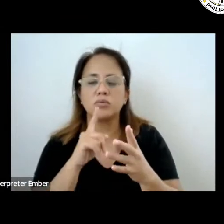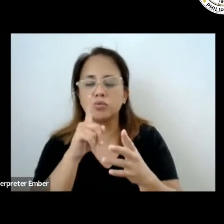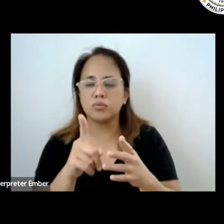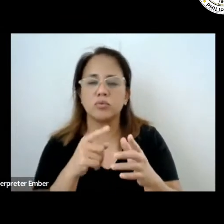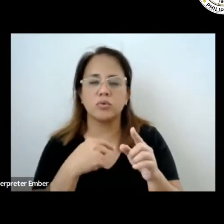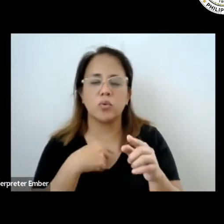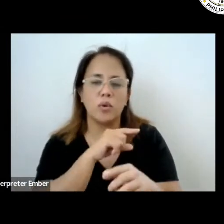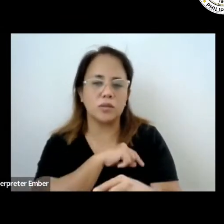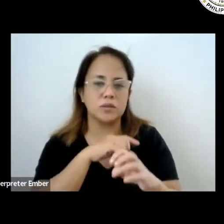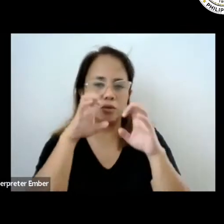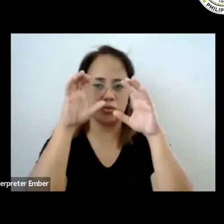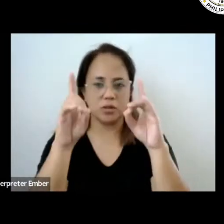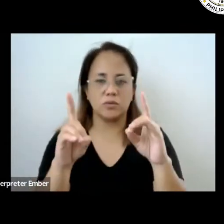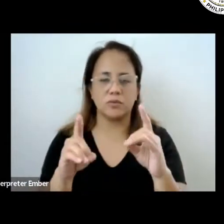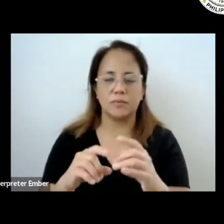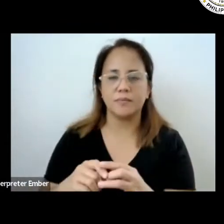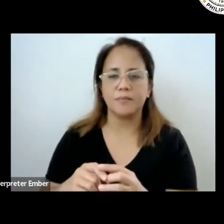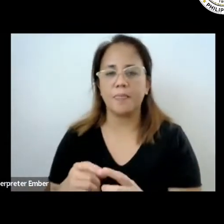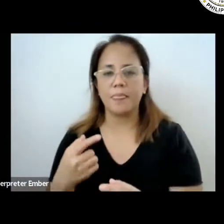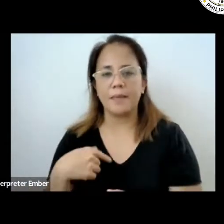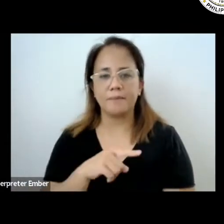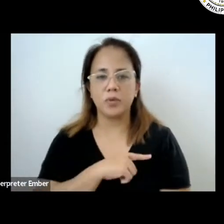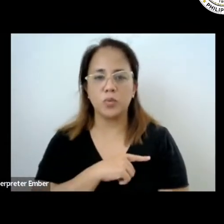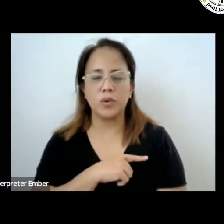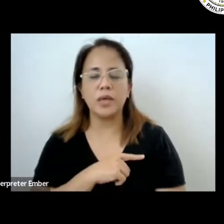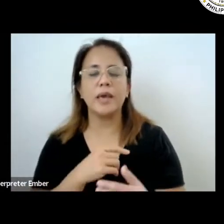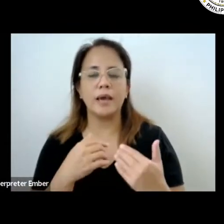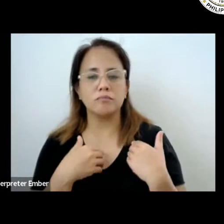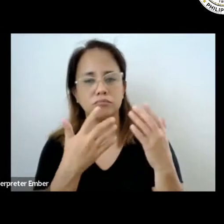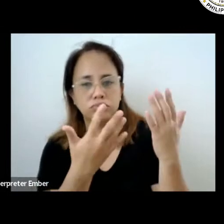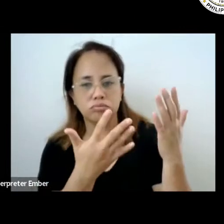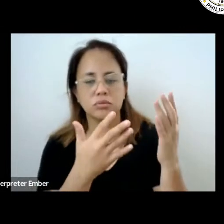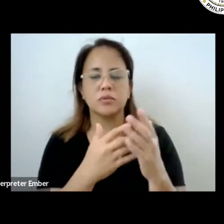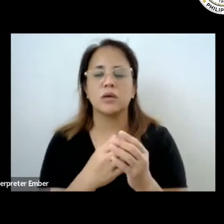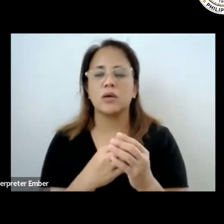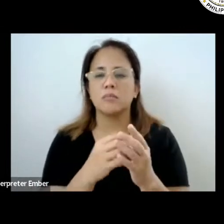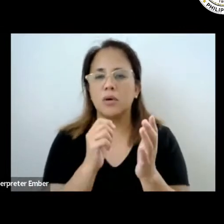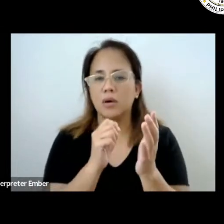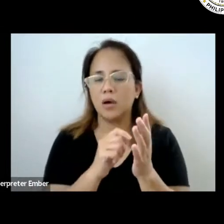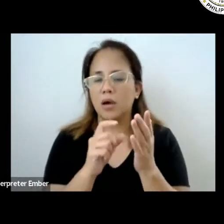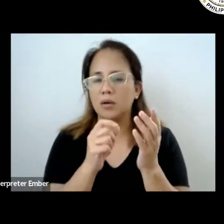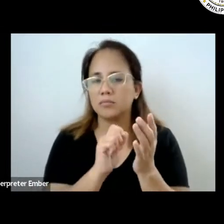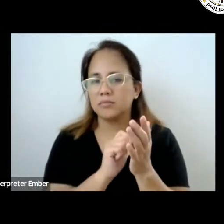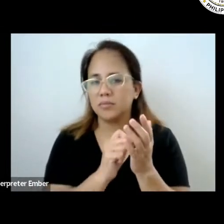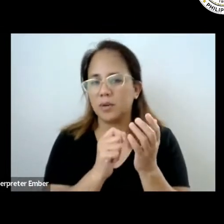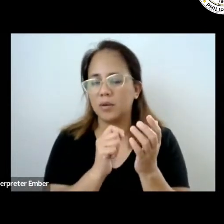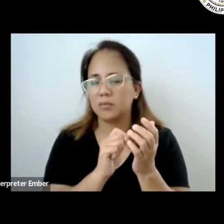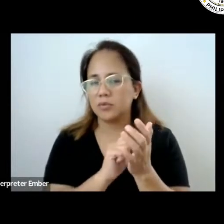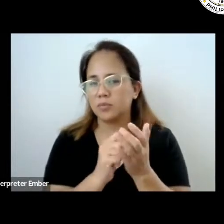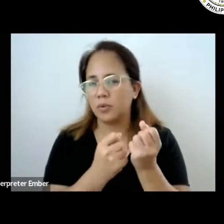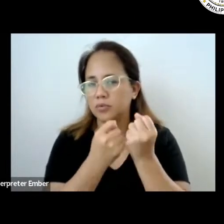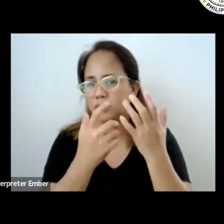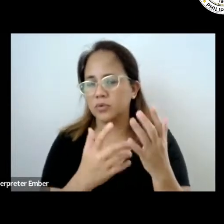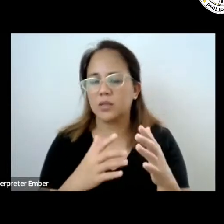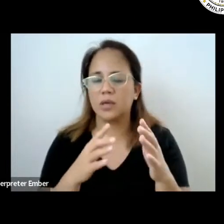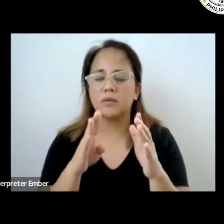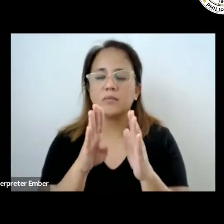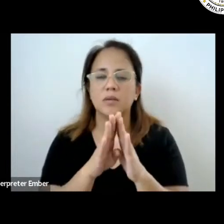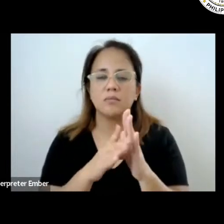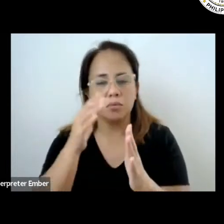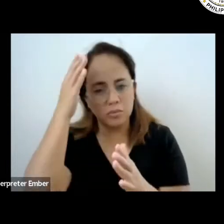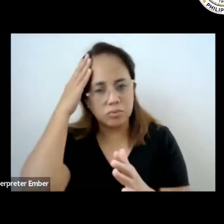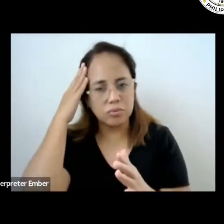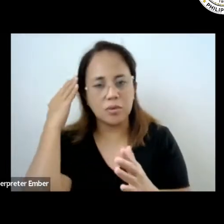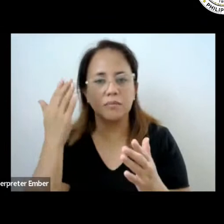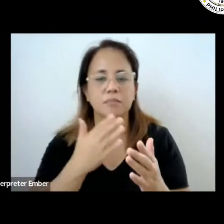education. And we laud the authors for the bill, but we fervently appeal